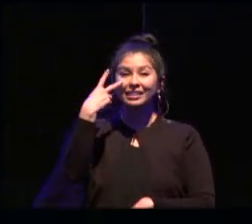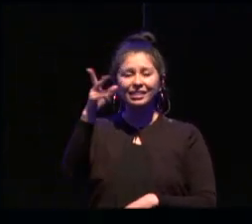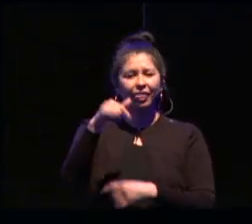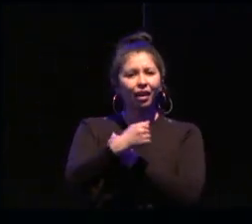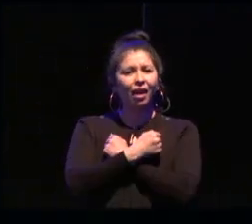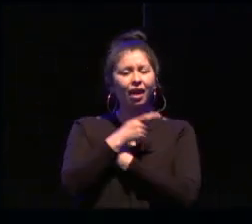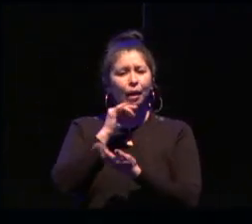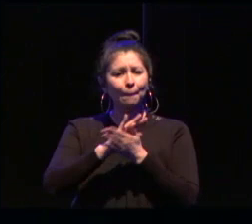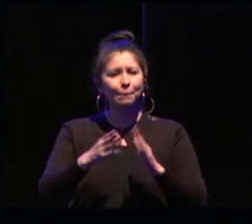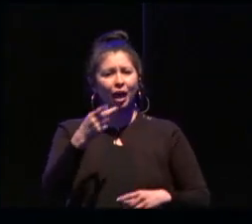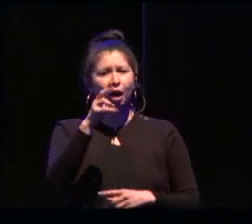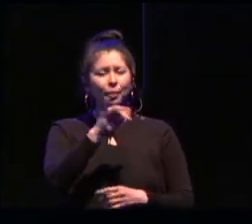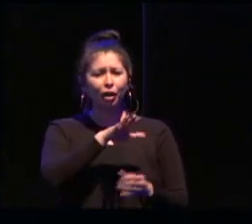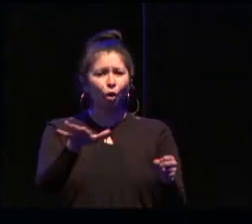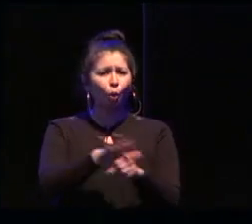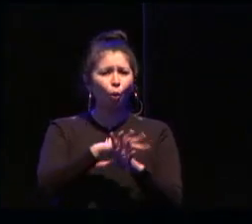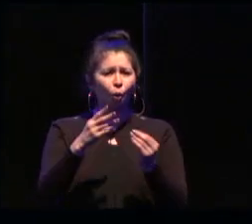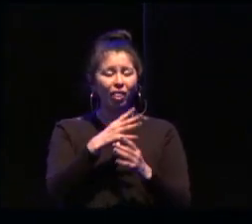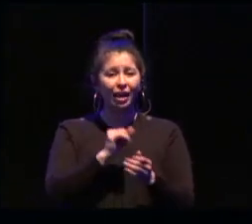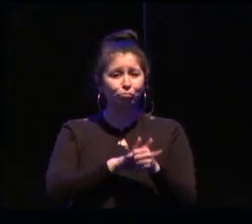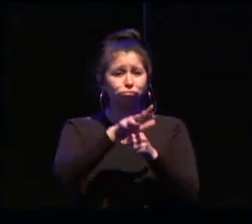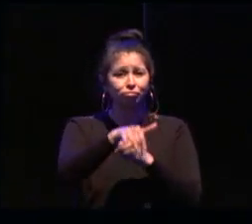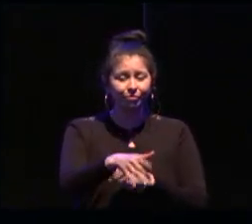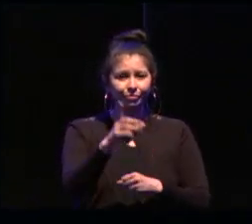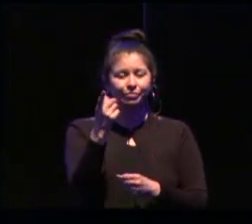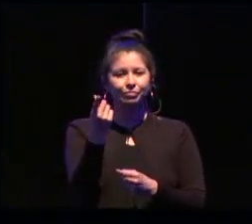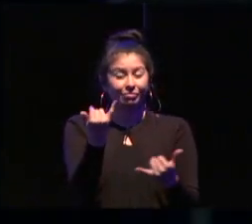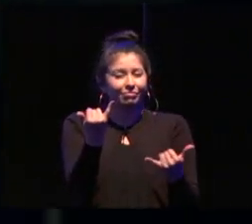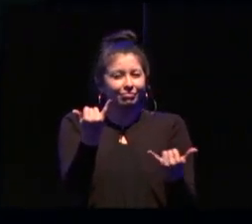of love and of peace and of harmony and wholeness and abundance? Do so now.